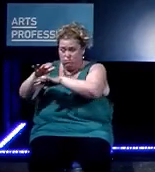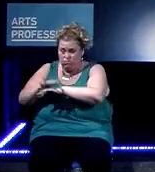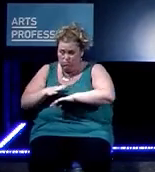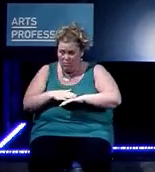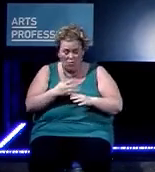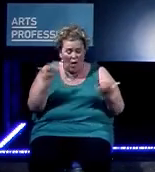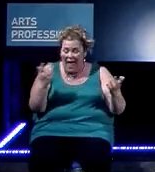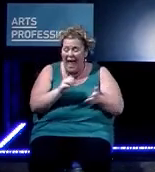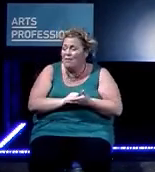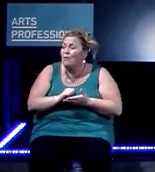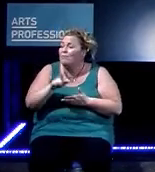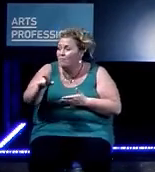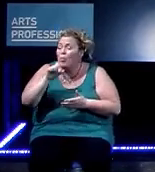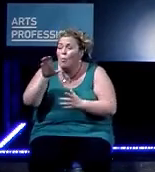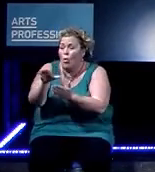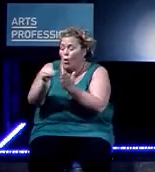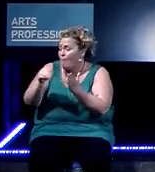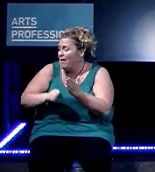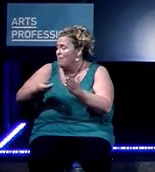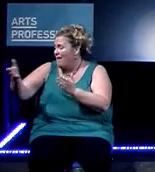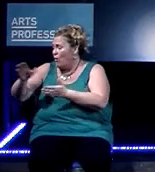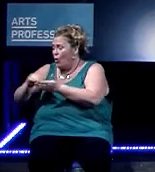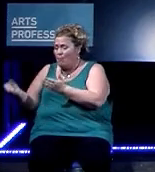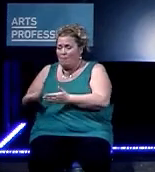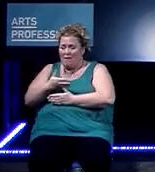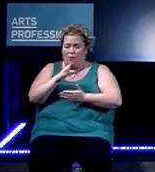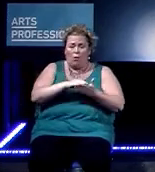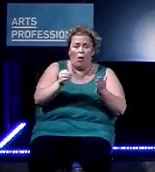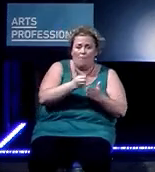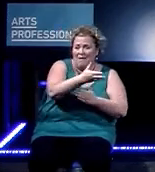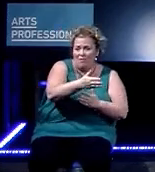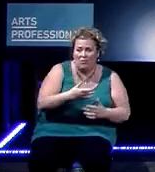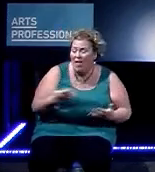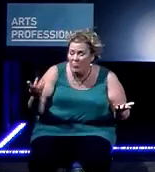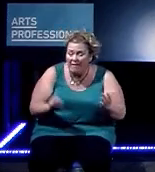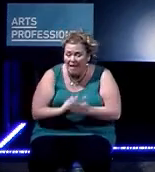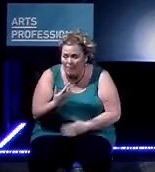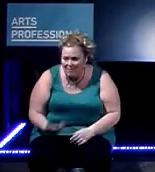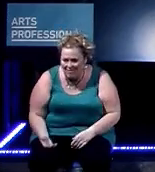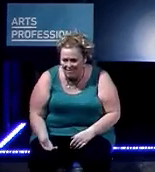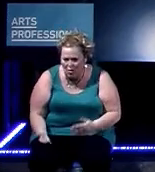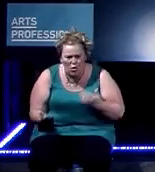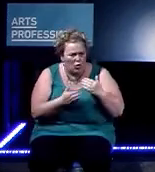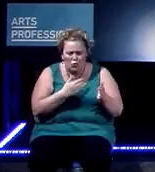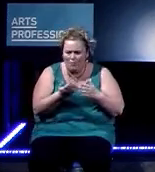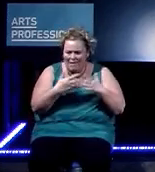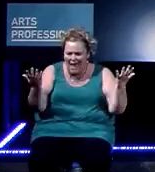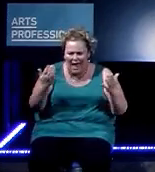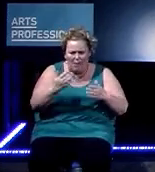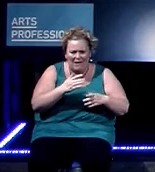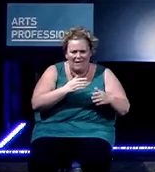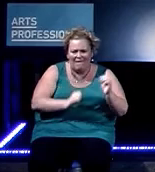of everything that we ever create. And that's just a cultural fact now, no matter how many walled gardens we build and how good the walls